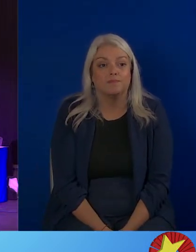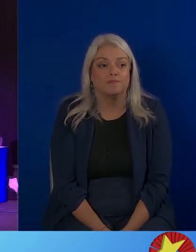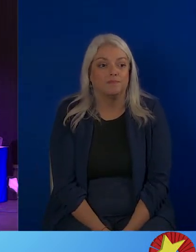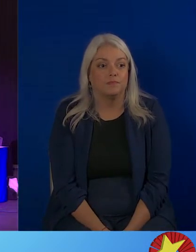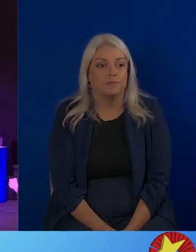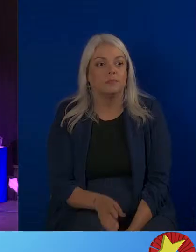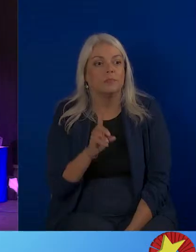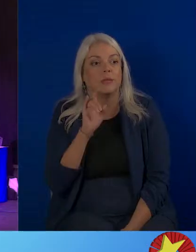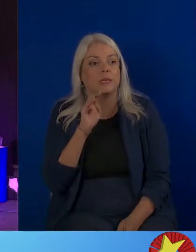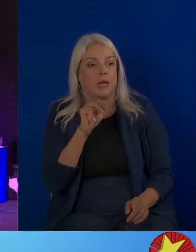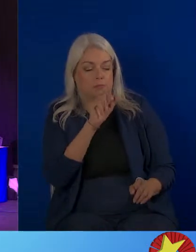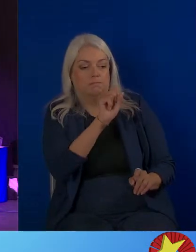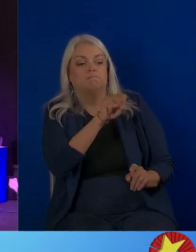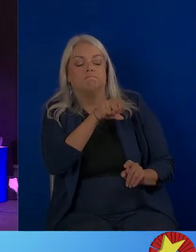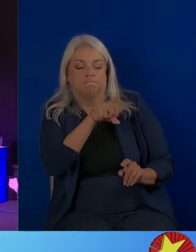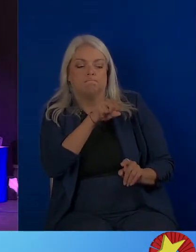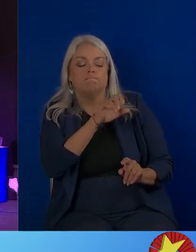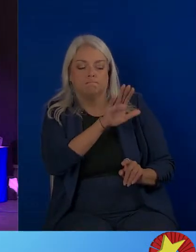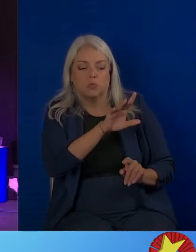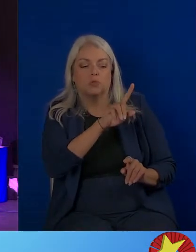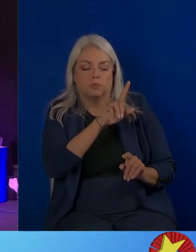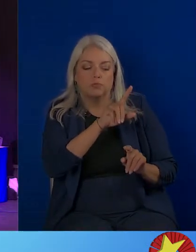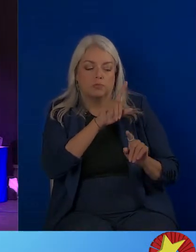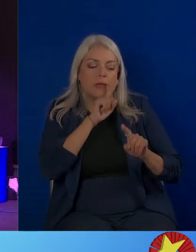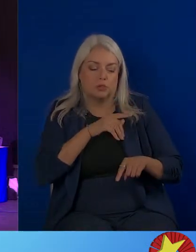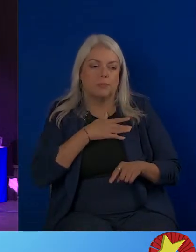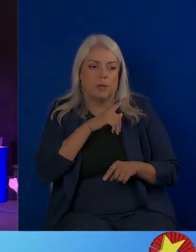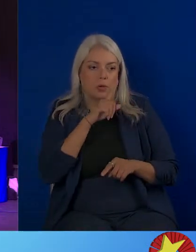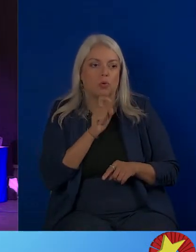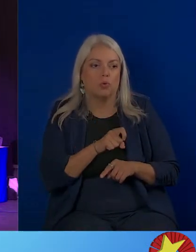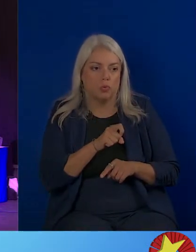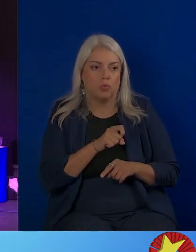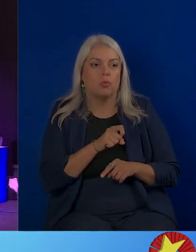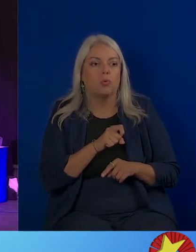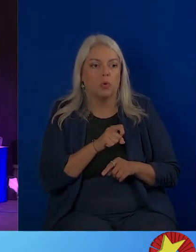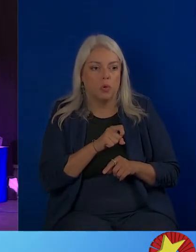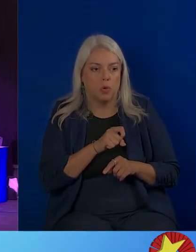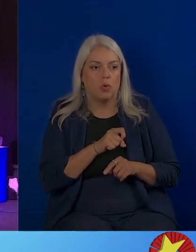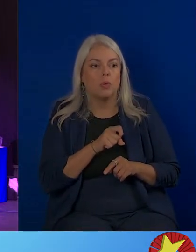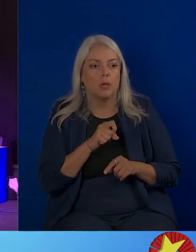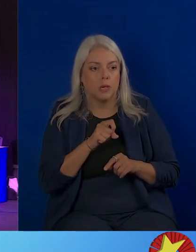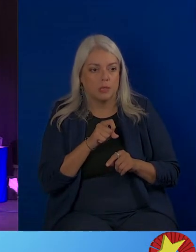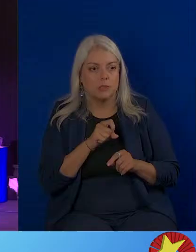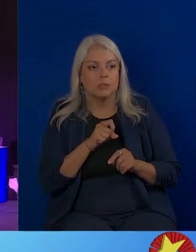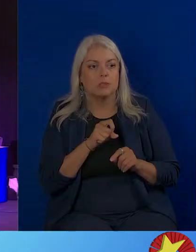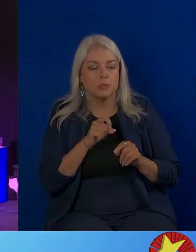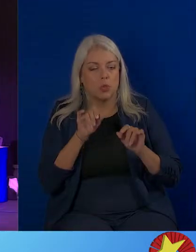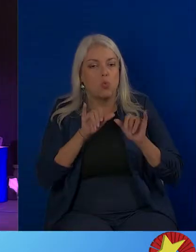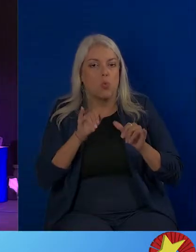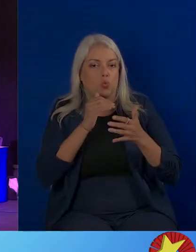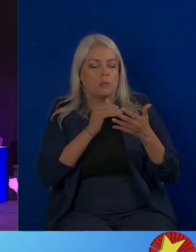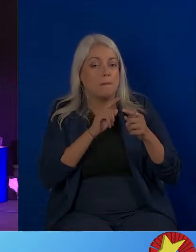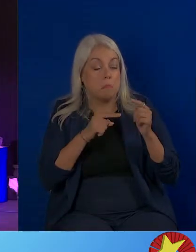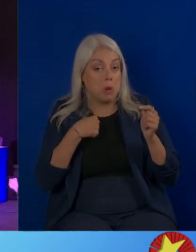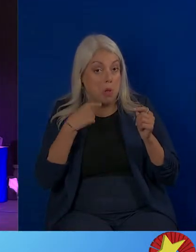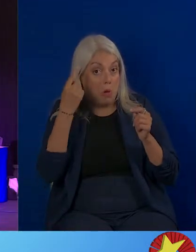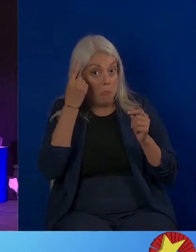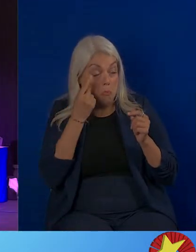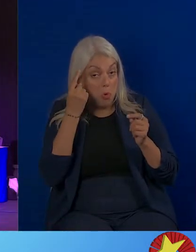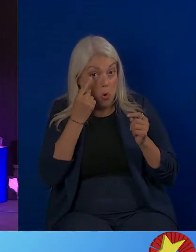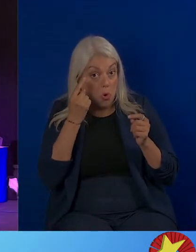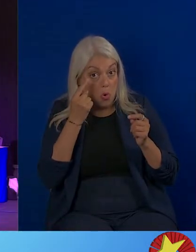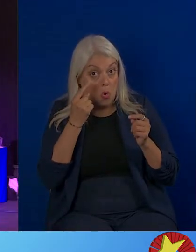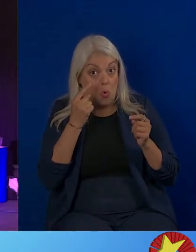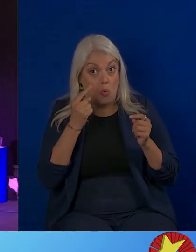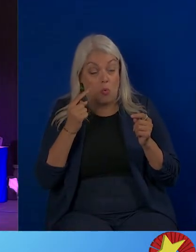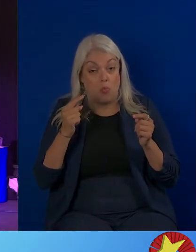It does. I do understand the routine items. I want to know if there is anything